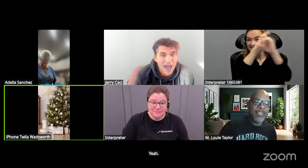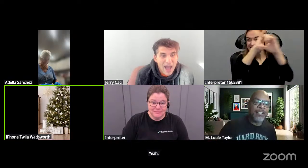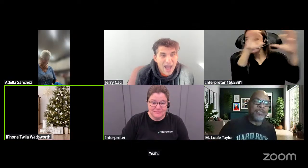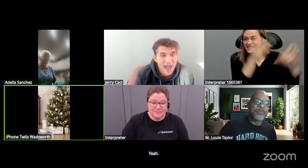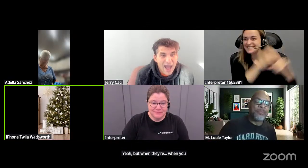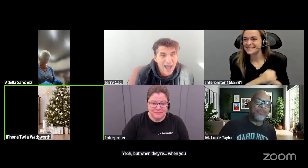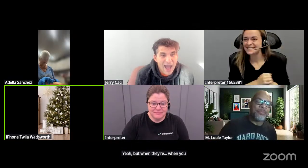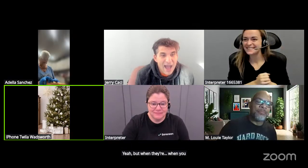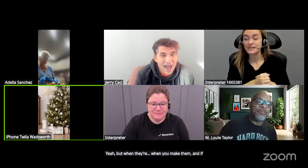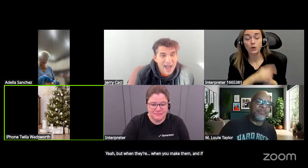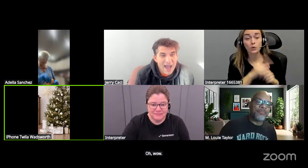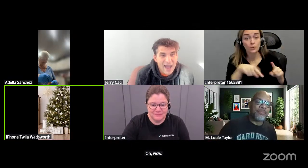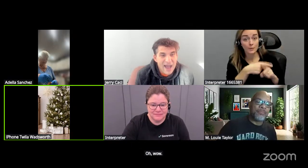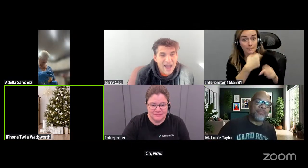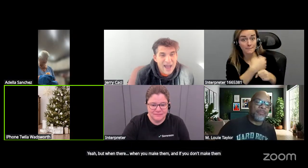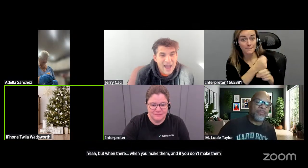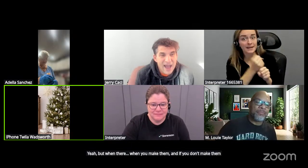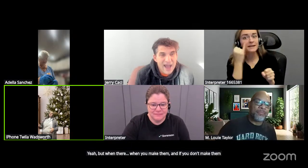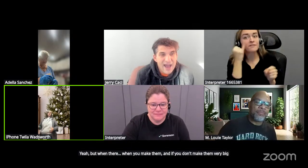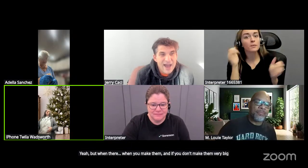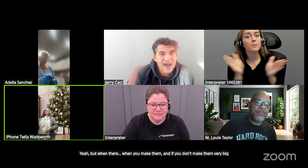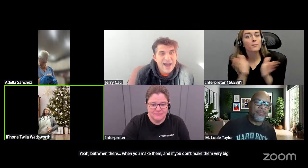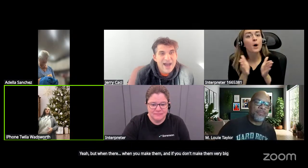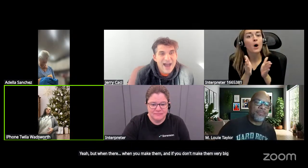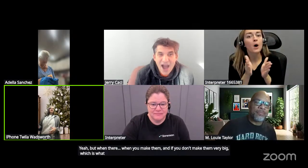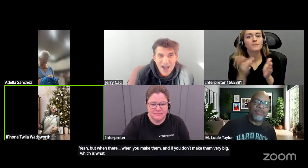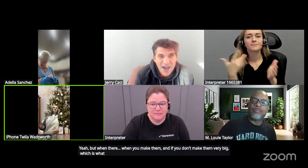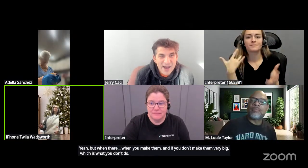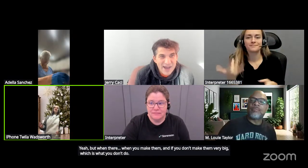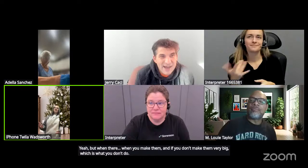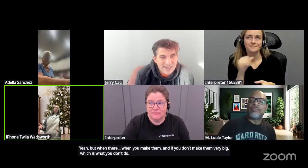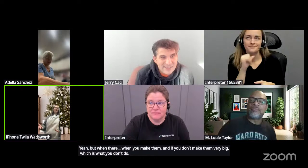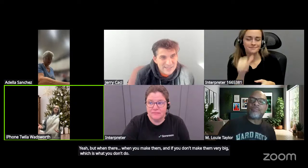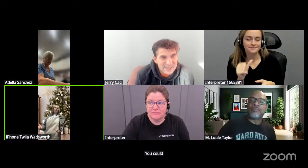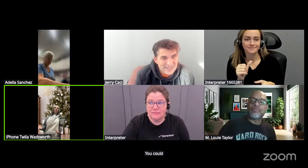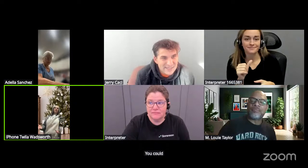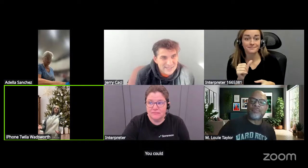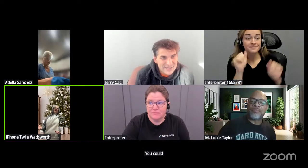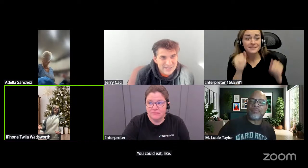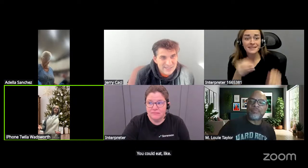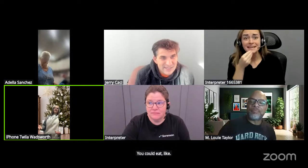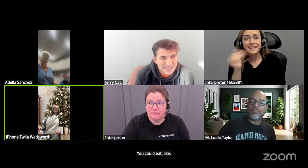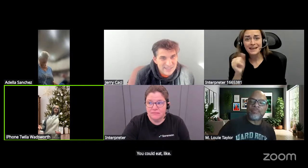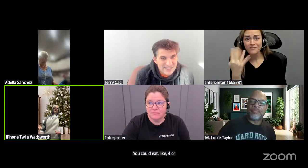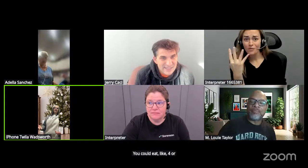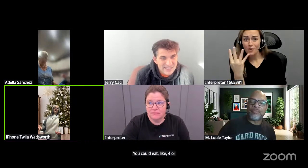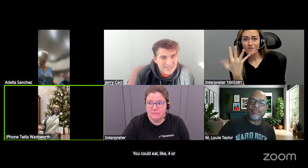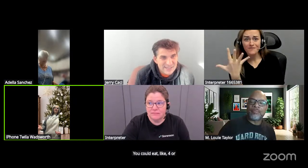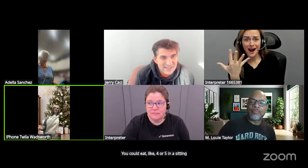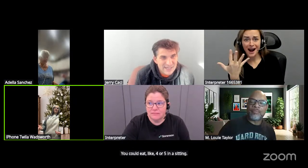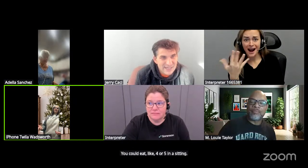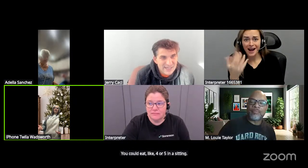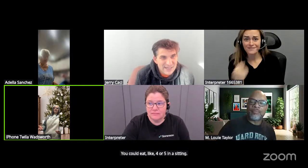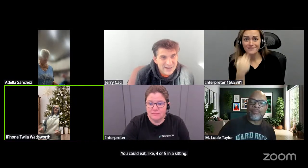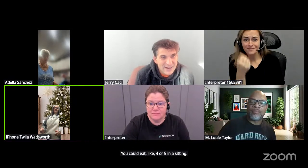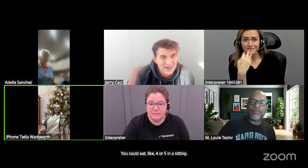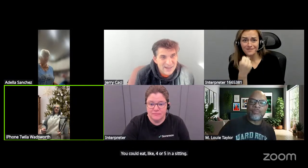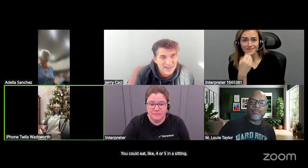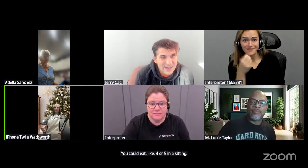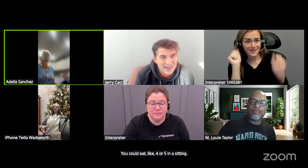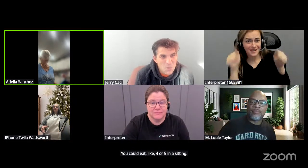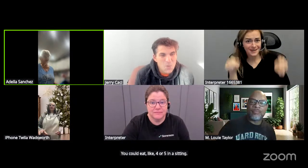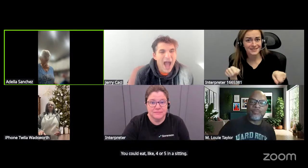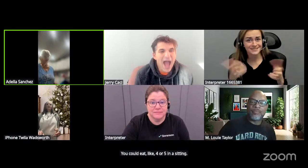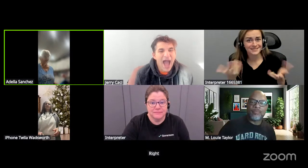you make them, and if you don't make them very big, which is what you don't do, you could eat like 4 or 5 in a sitting,